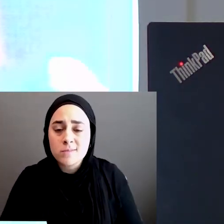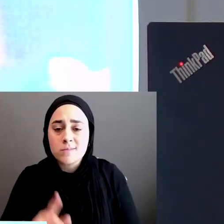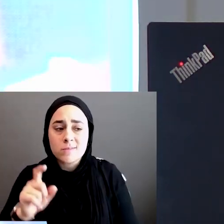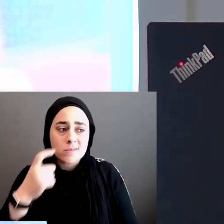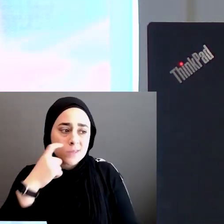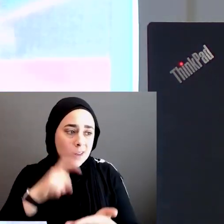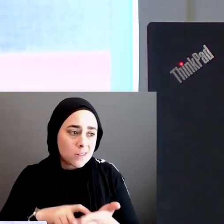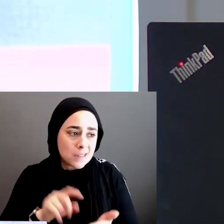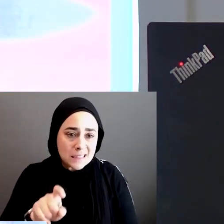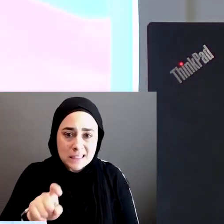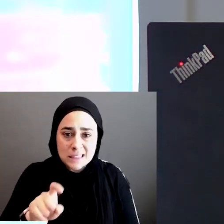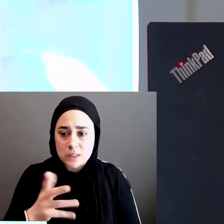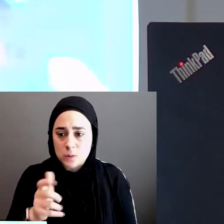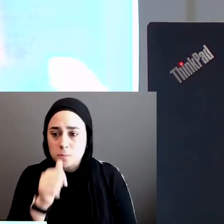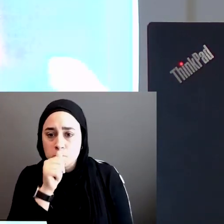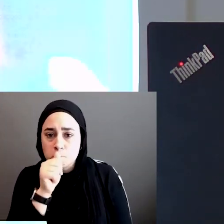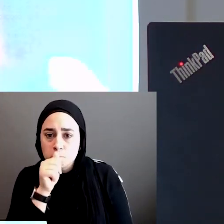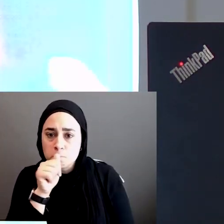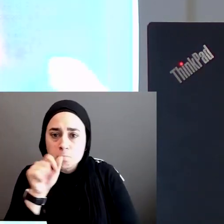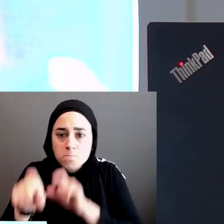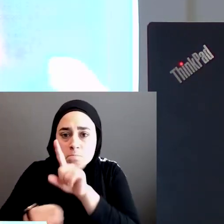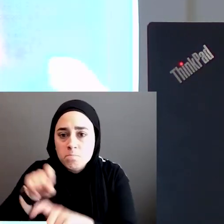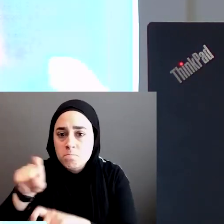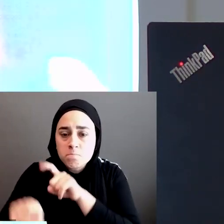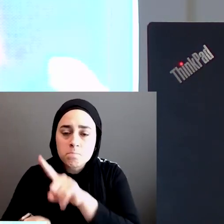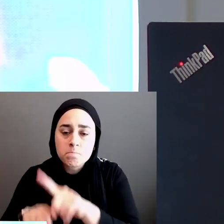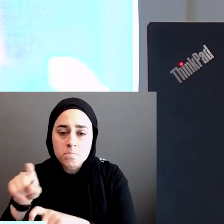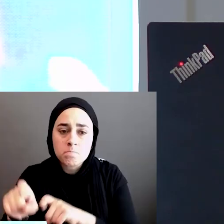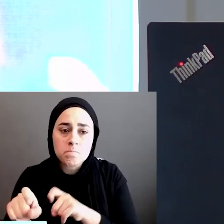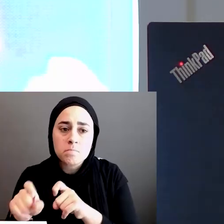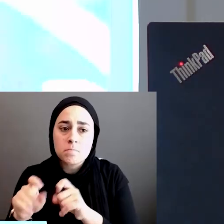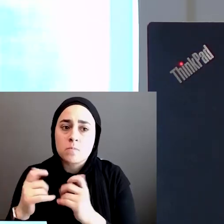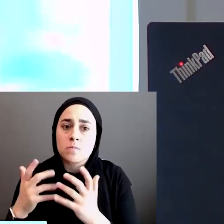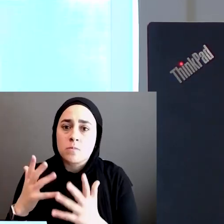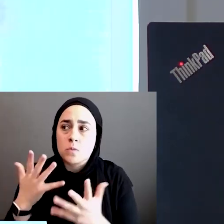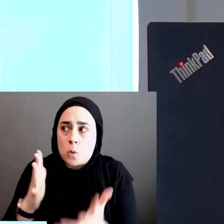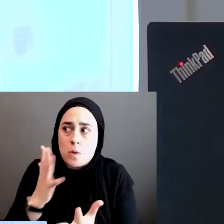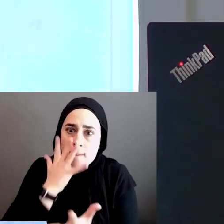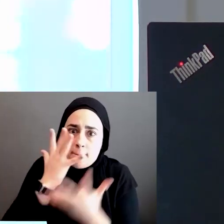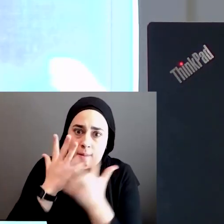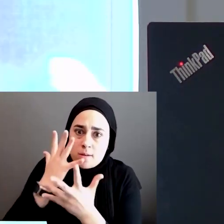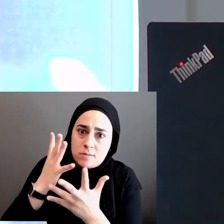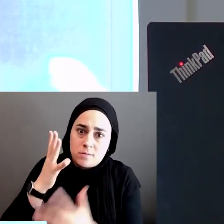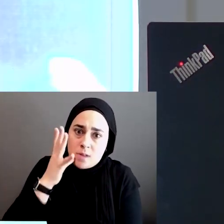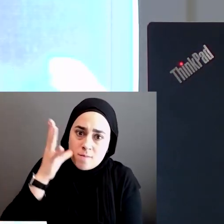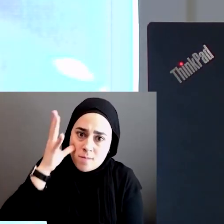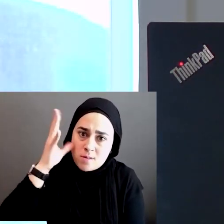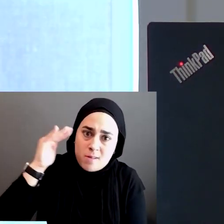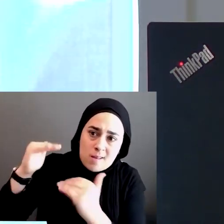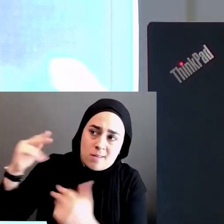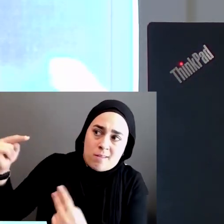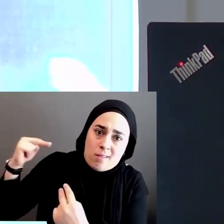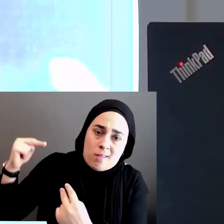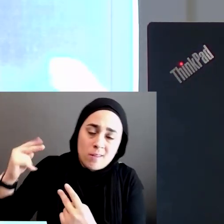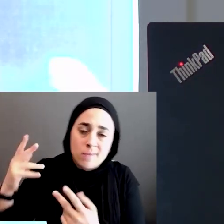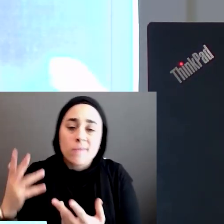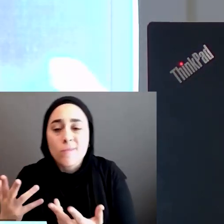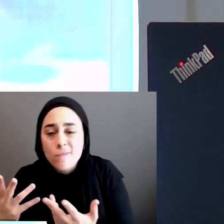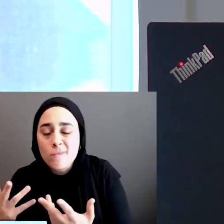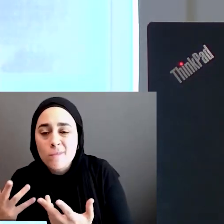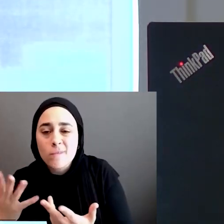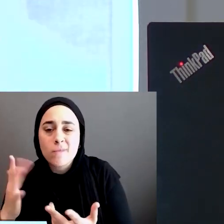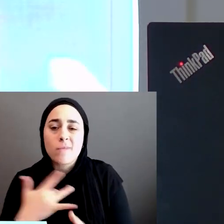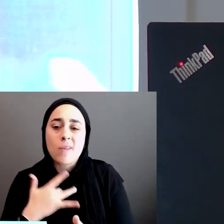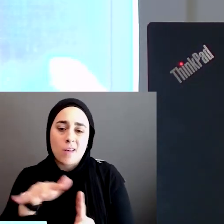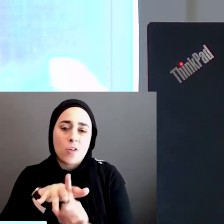want some privacy, to ask some questions without being embarrassed. So that's kind of the context where they're